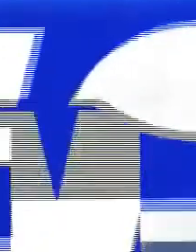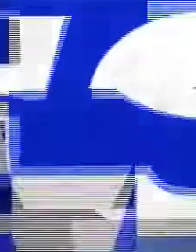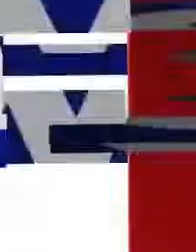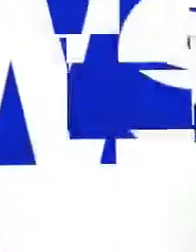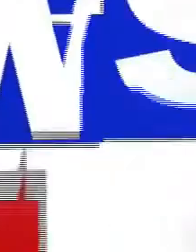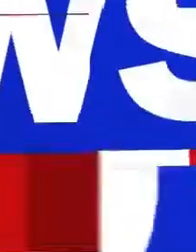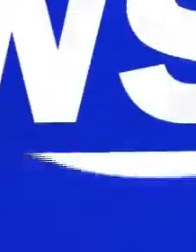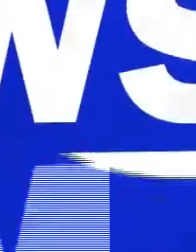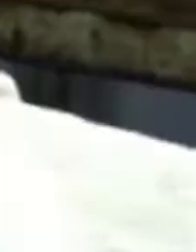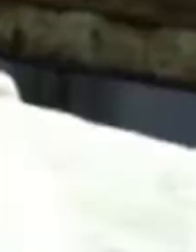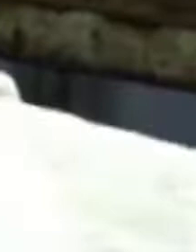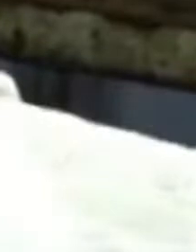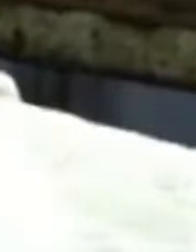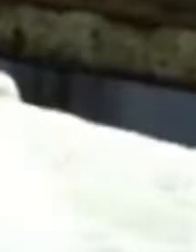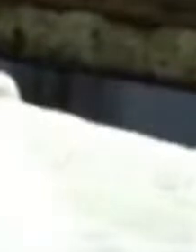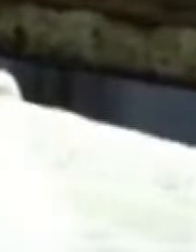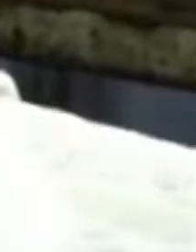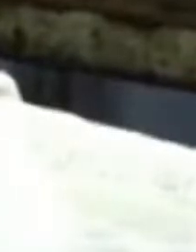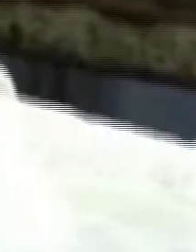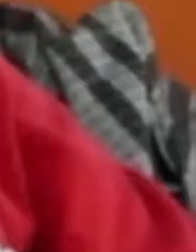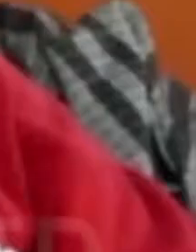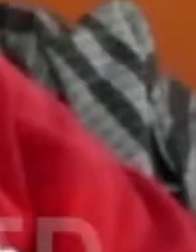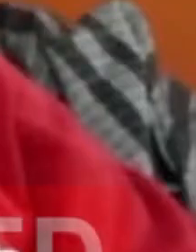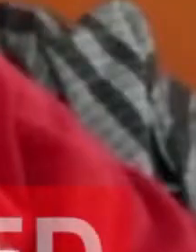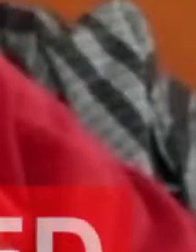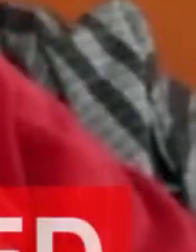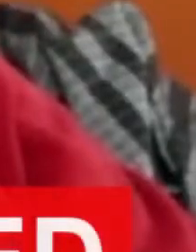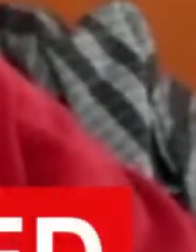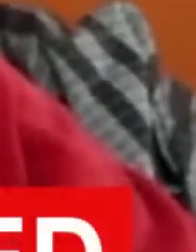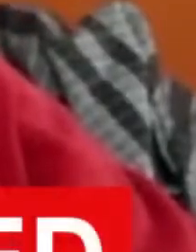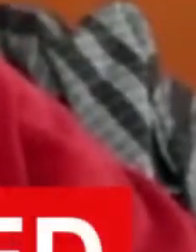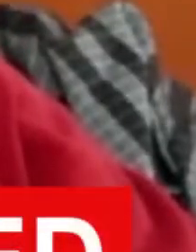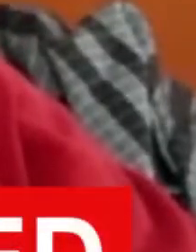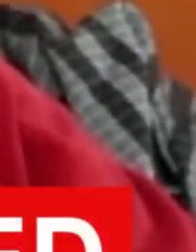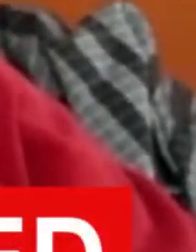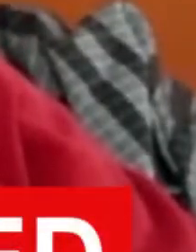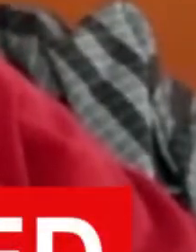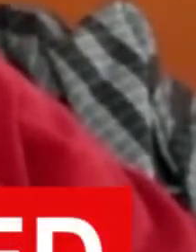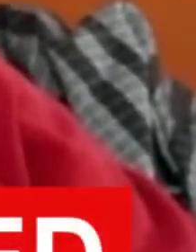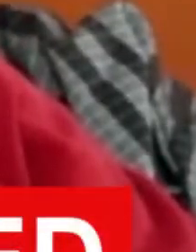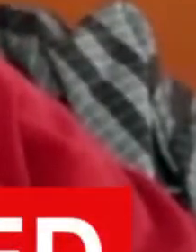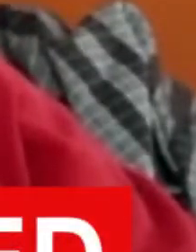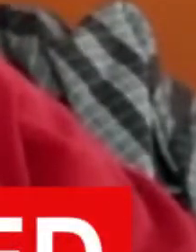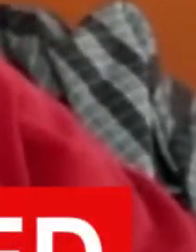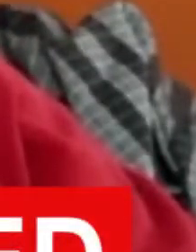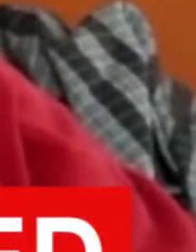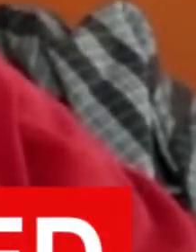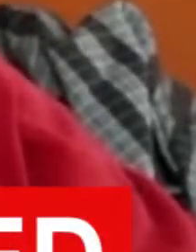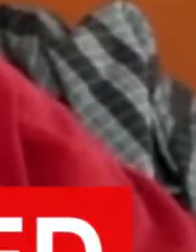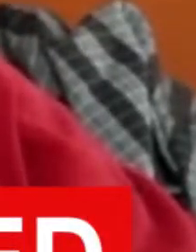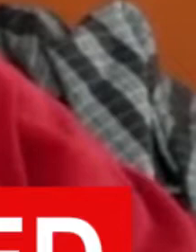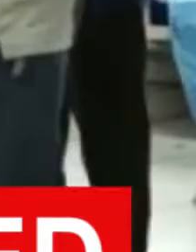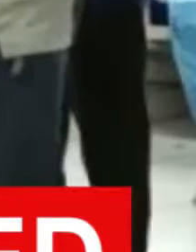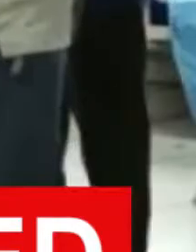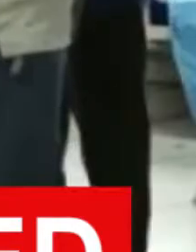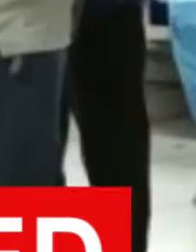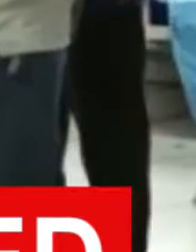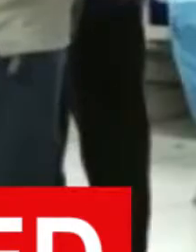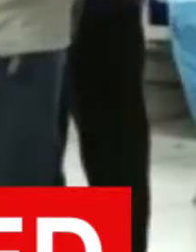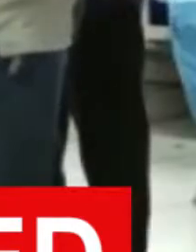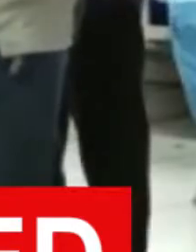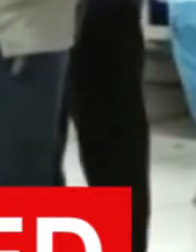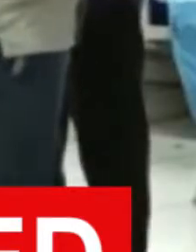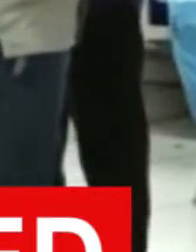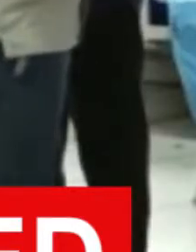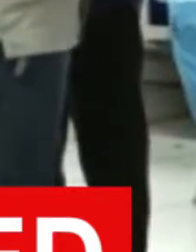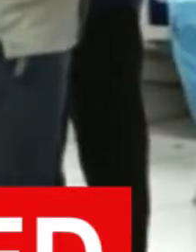Coming up, 7 Comorian sailors die at the Indian Ocean while 8 are rescued by the Kenyan Navy.